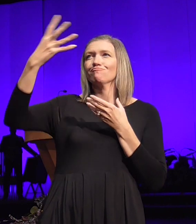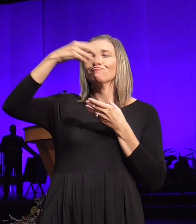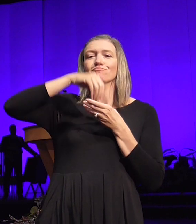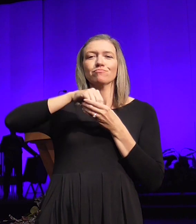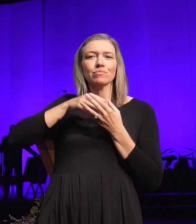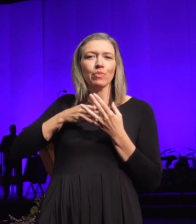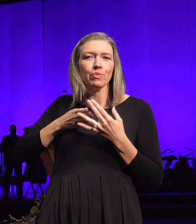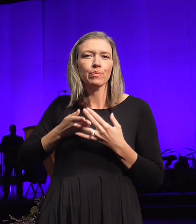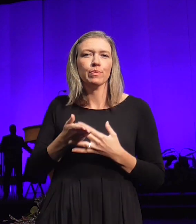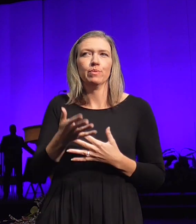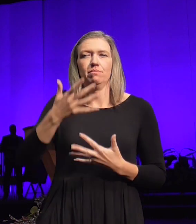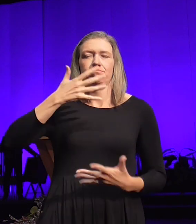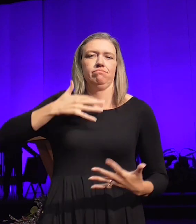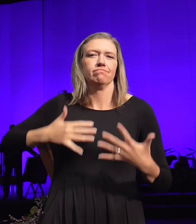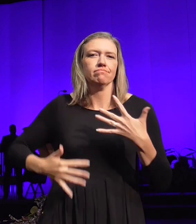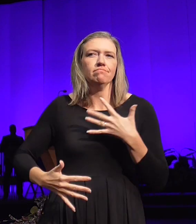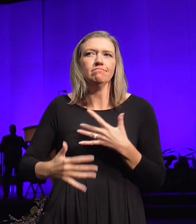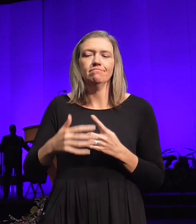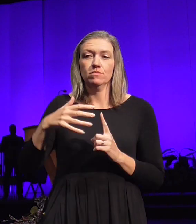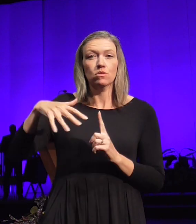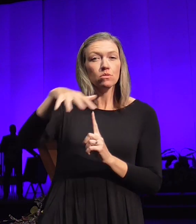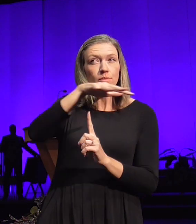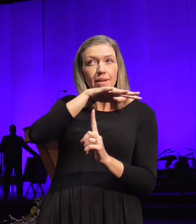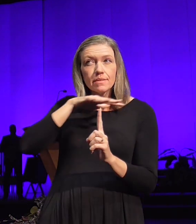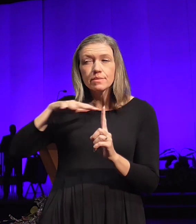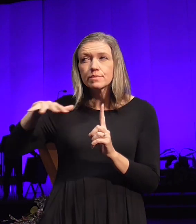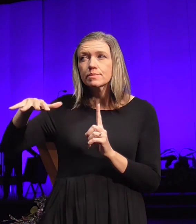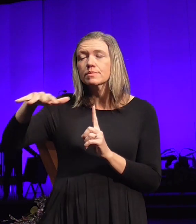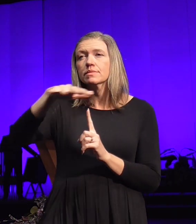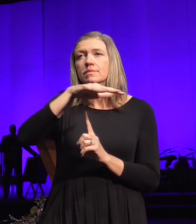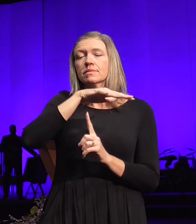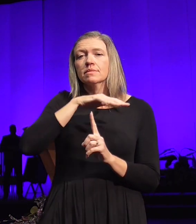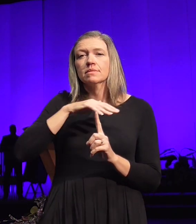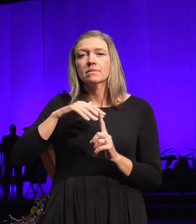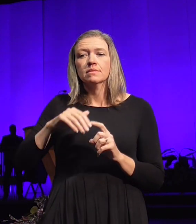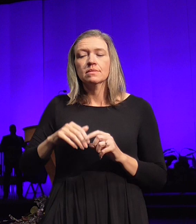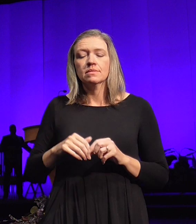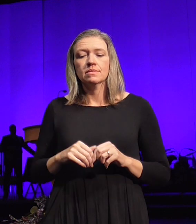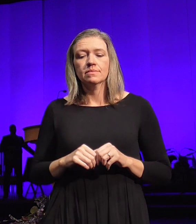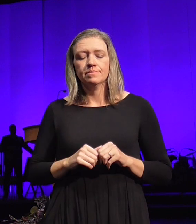us, breathing around us,